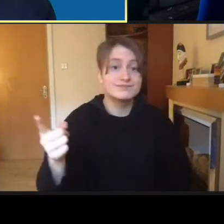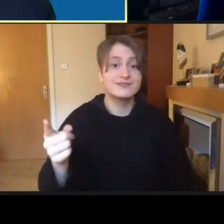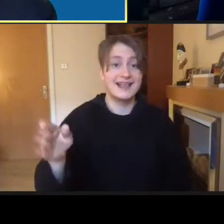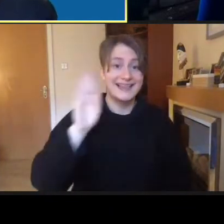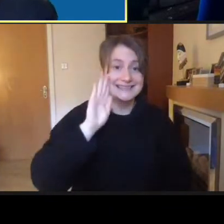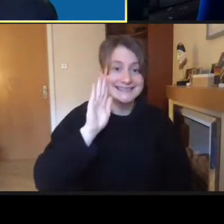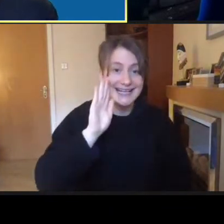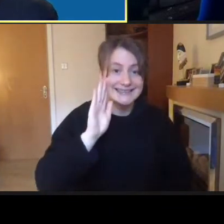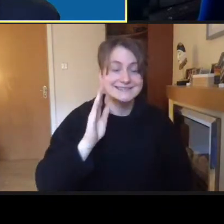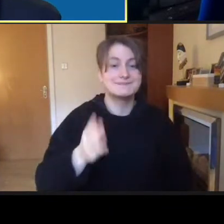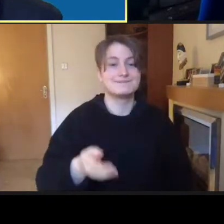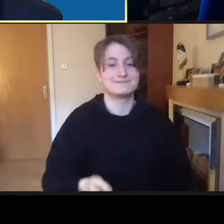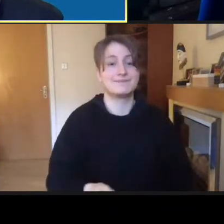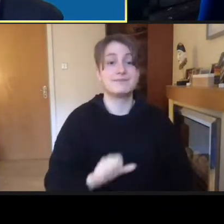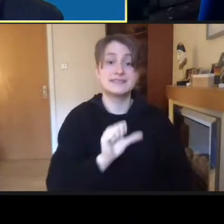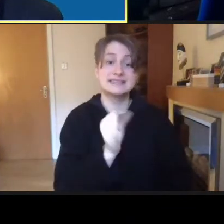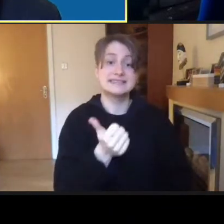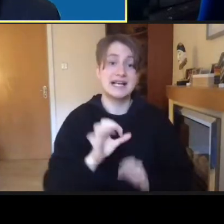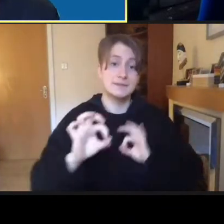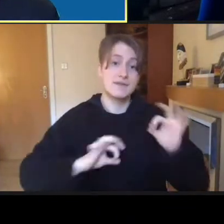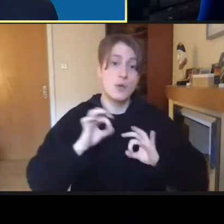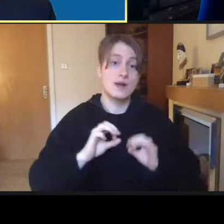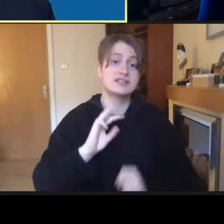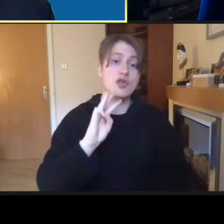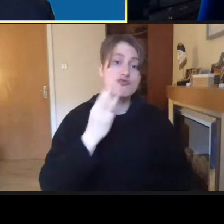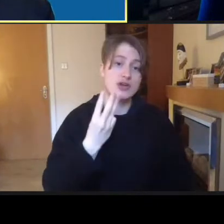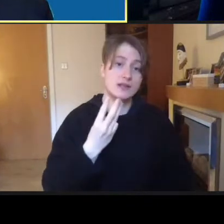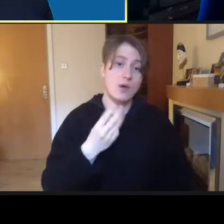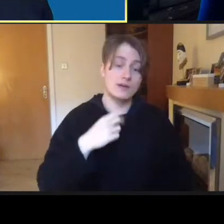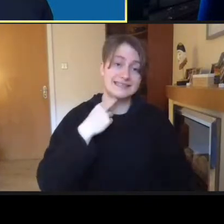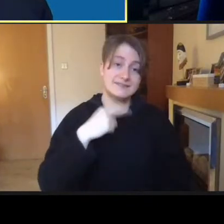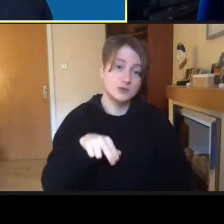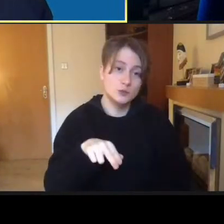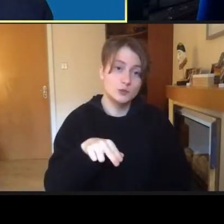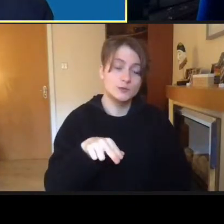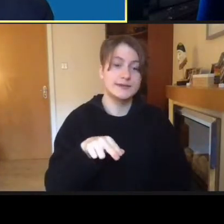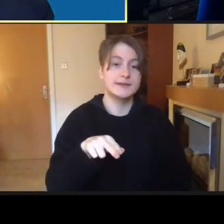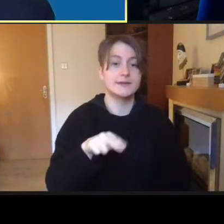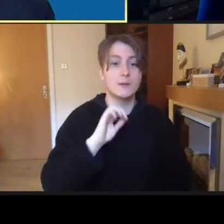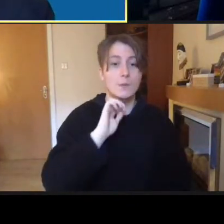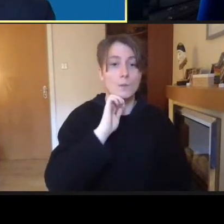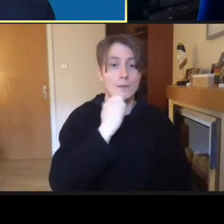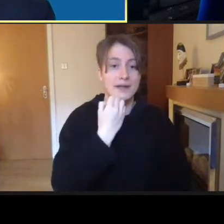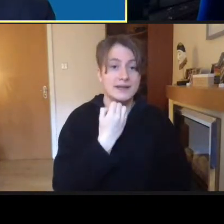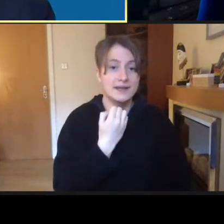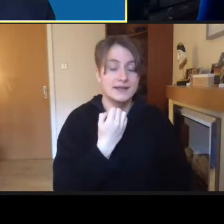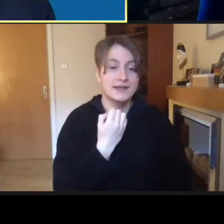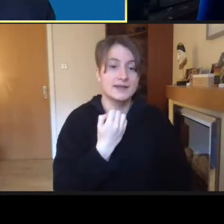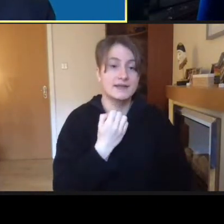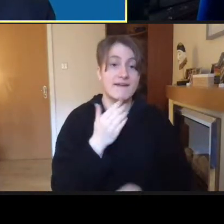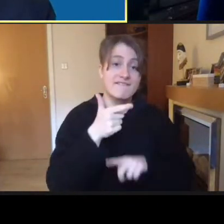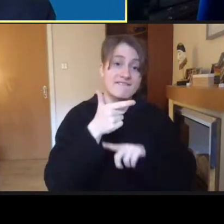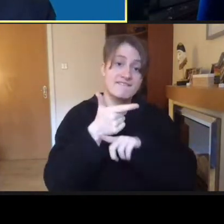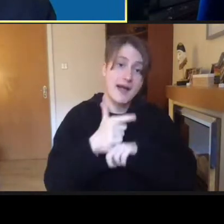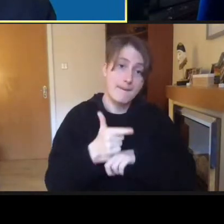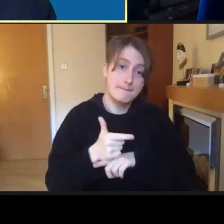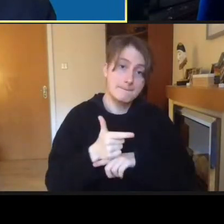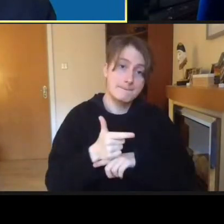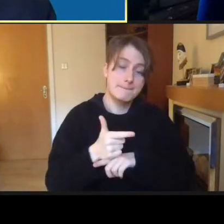listening. Our next performance is at 3:00 this afternoon, which will be a film